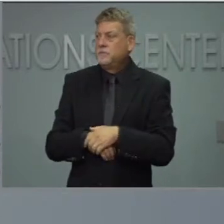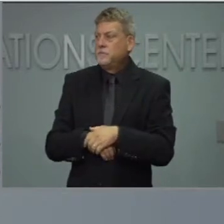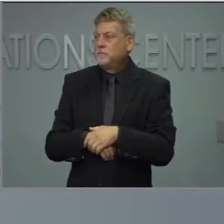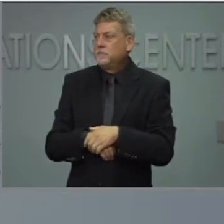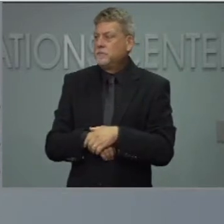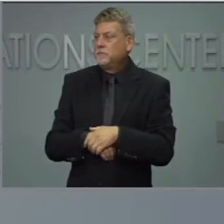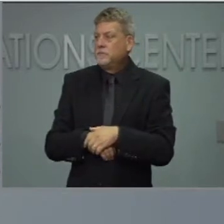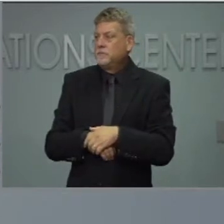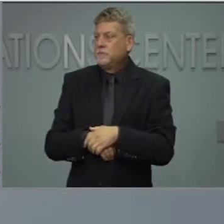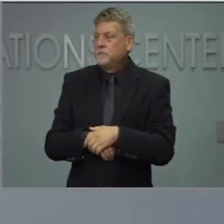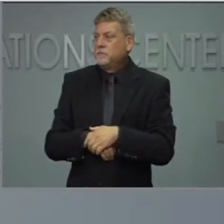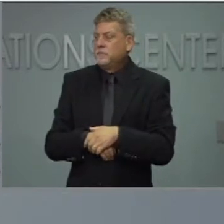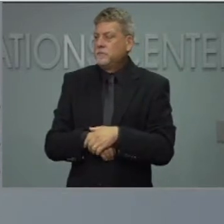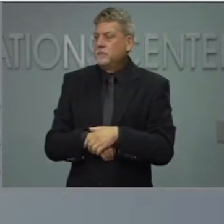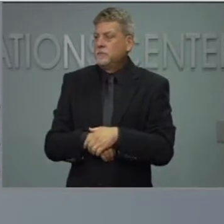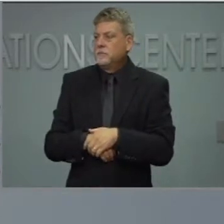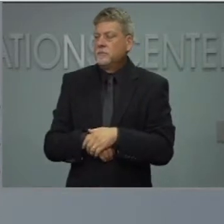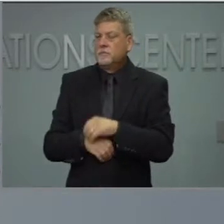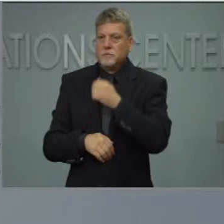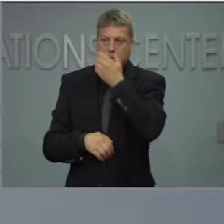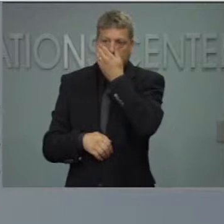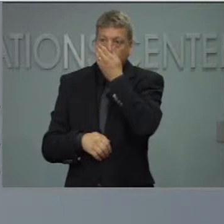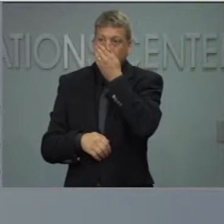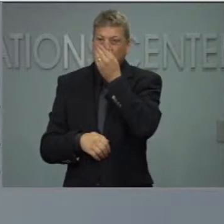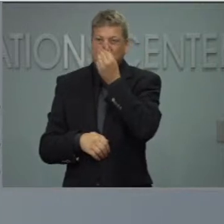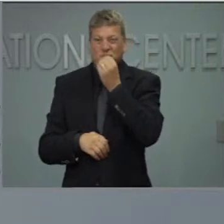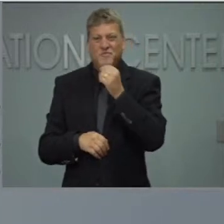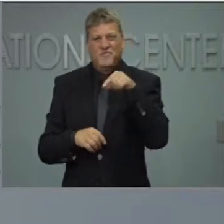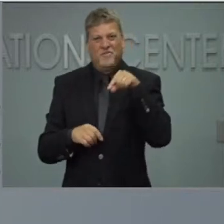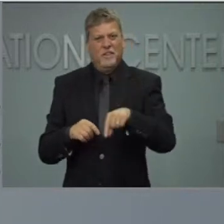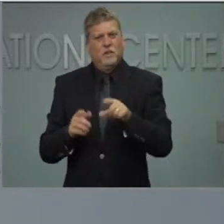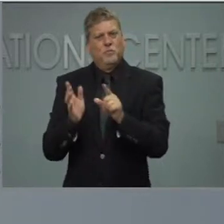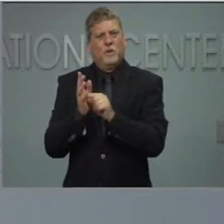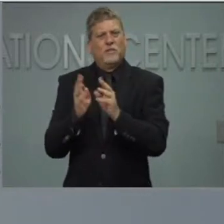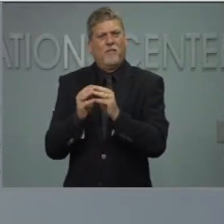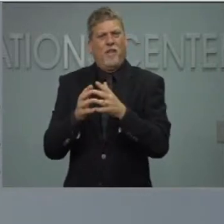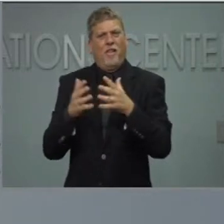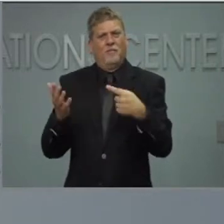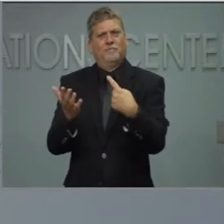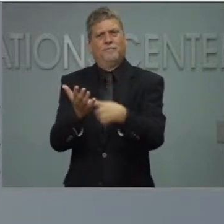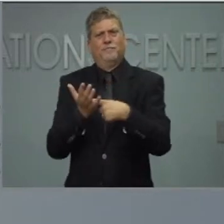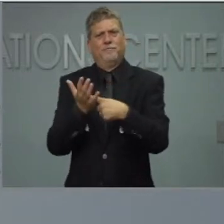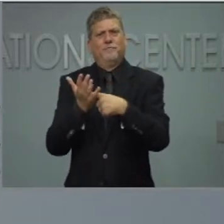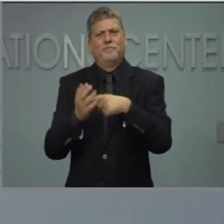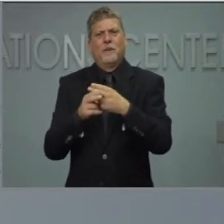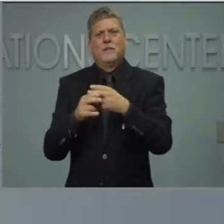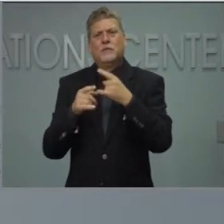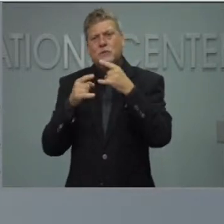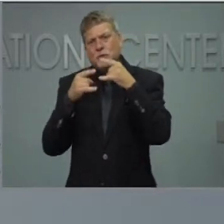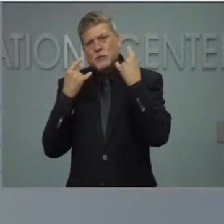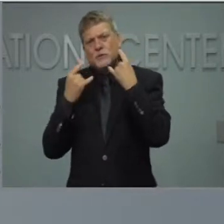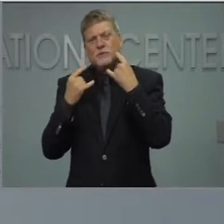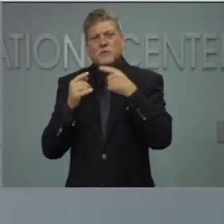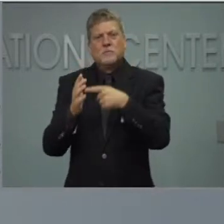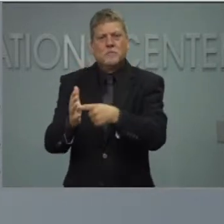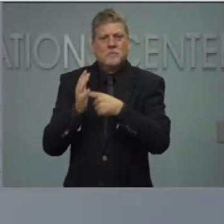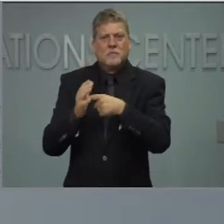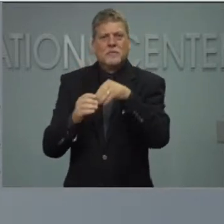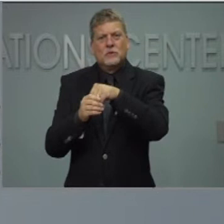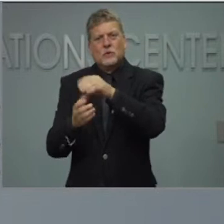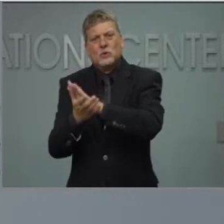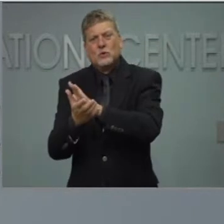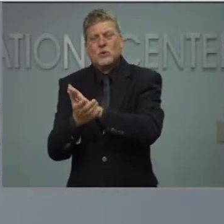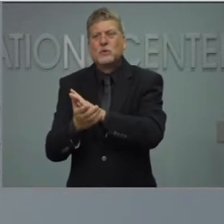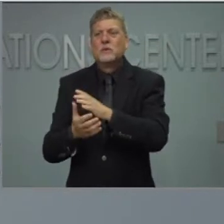We've talked a lot about mask mandates for schools. We haven't talked as much about CDC recommendations for school testing. And I know you have an